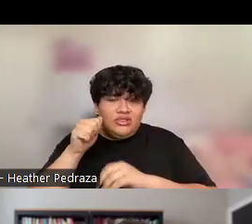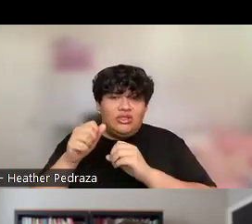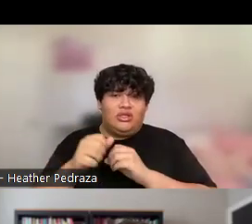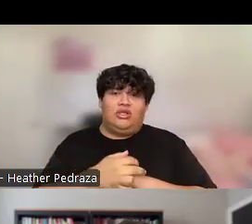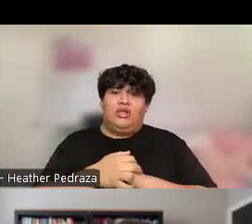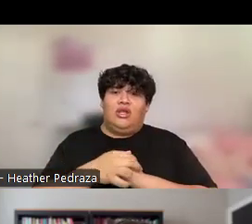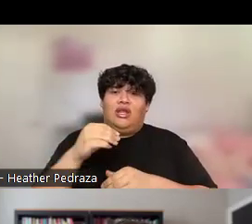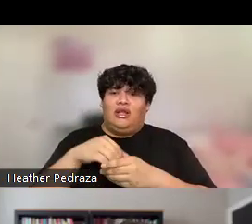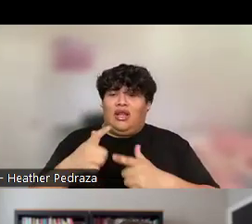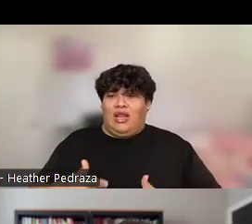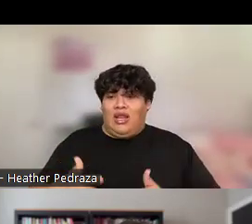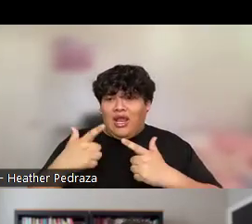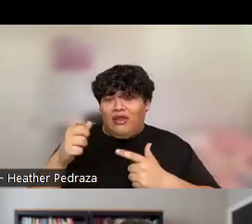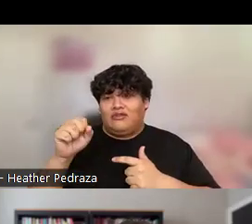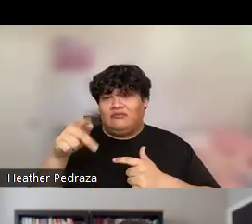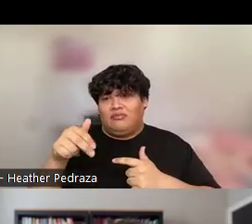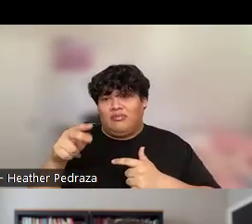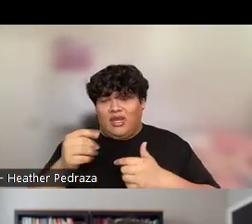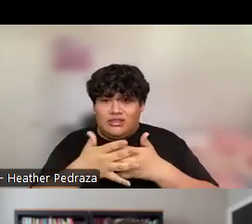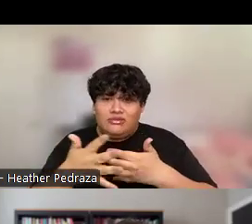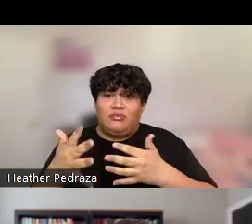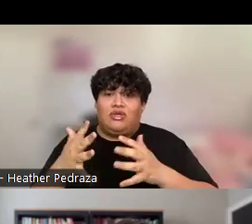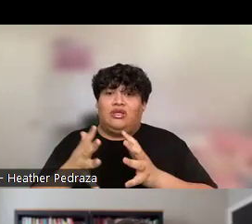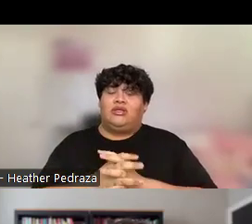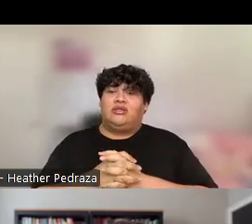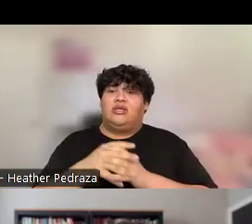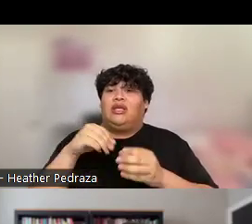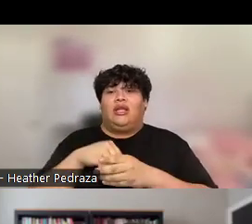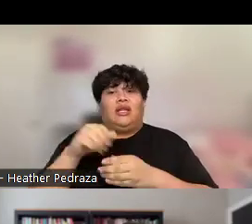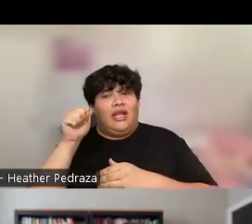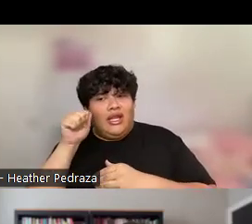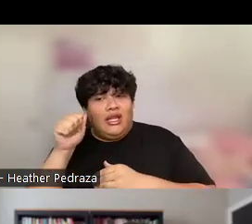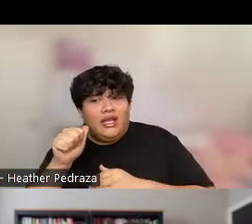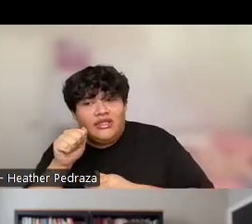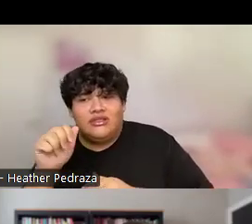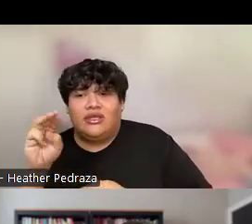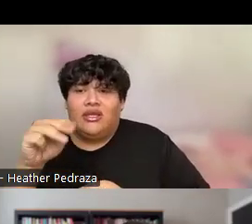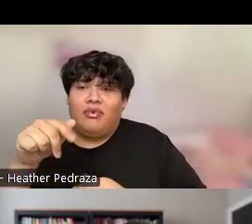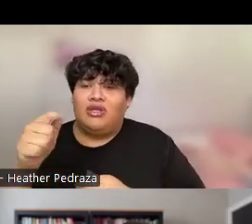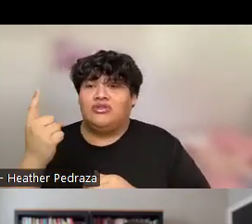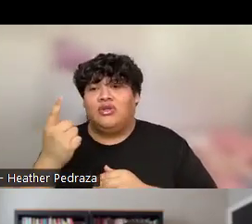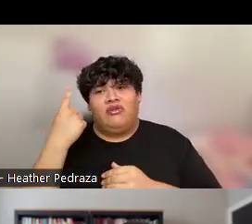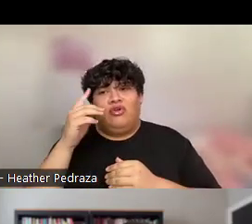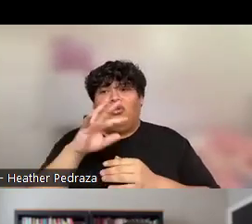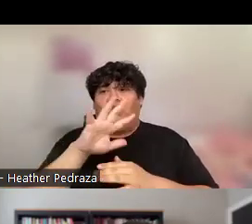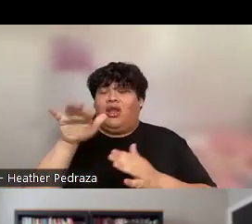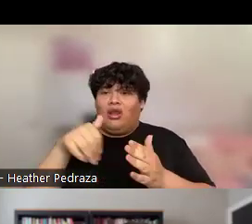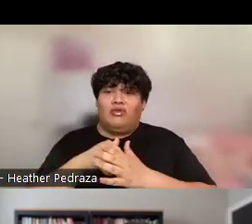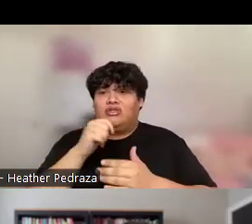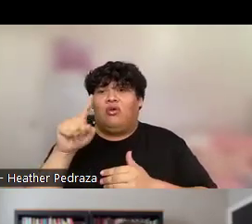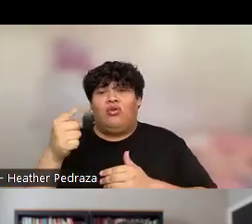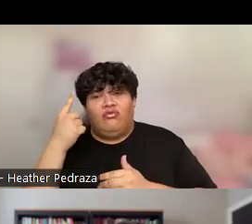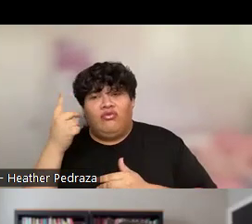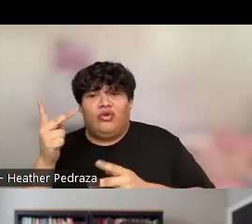the MPA reflects that lifespan approach to aging, that the MPA really is for everybody. It's not just for today's current